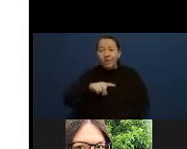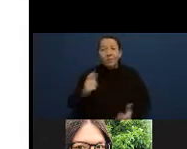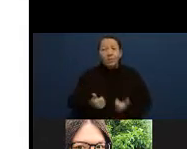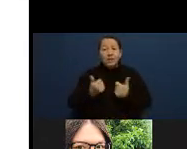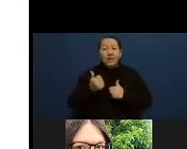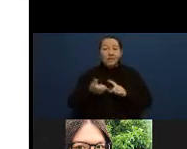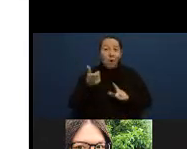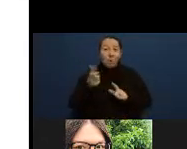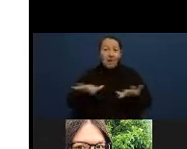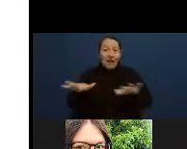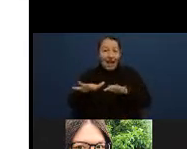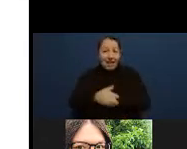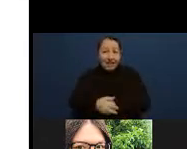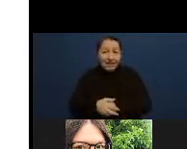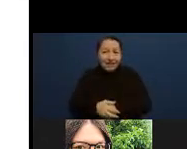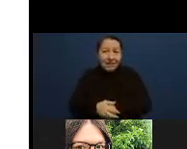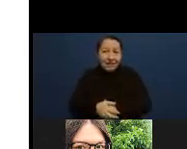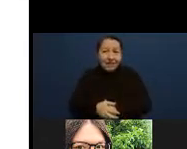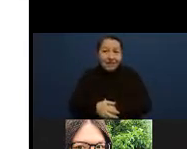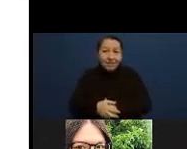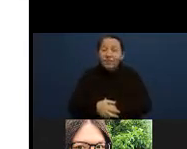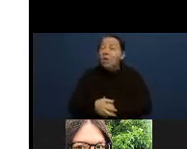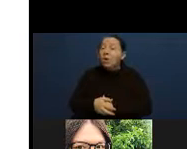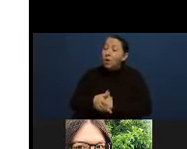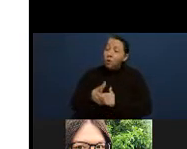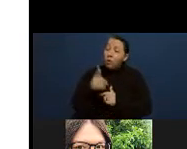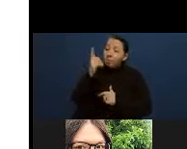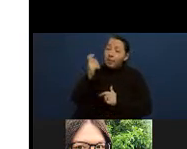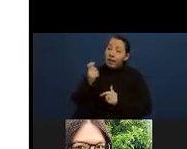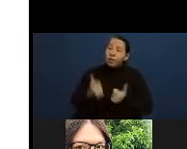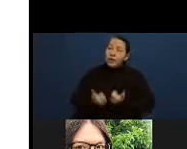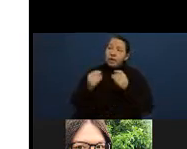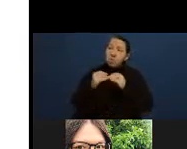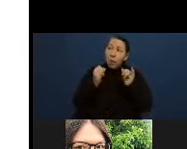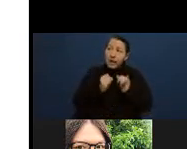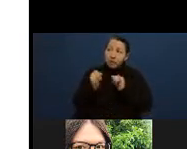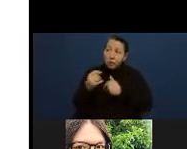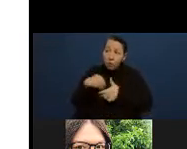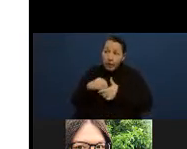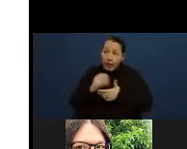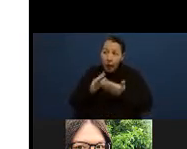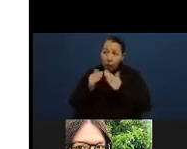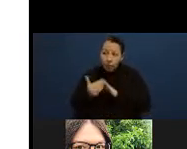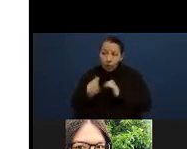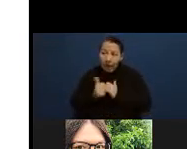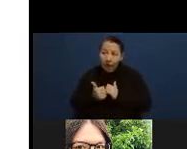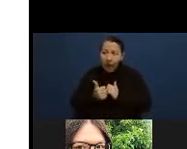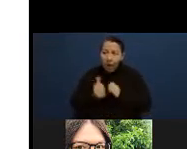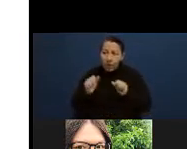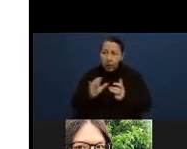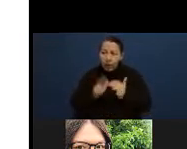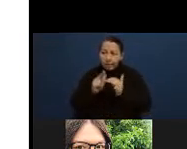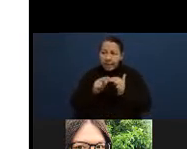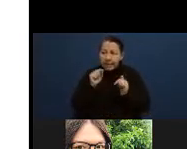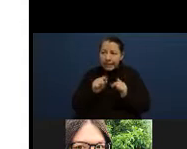So as we're living more individually in our communities, how do we build these connections to